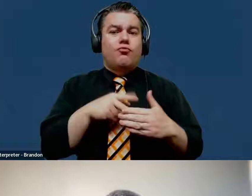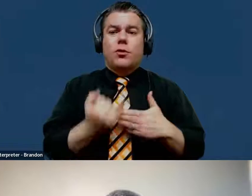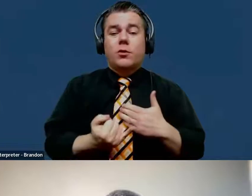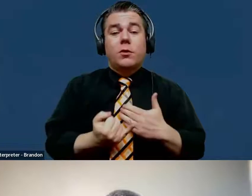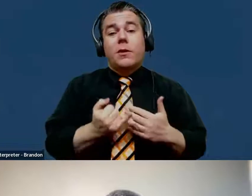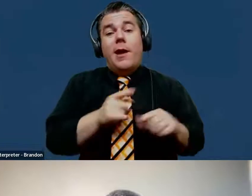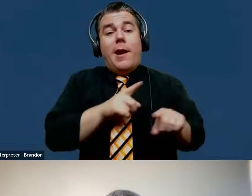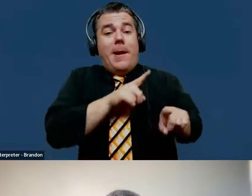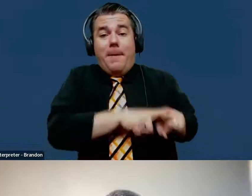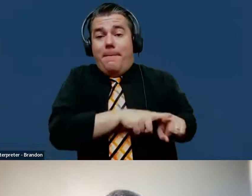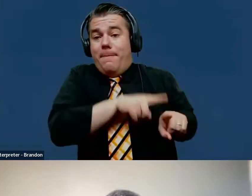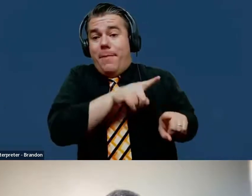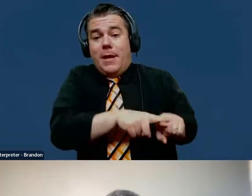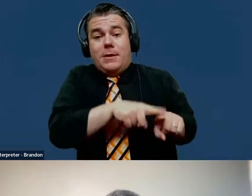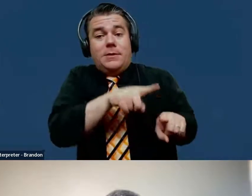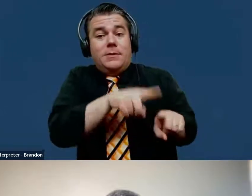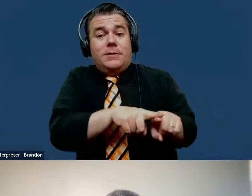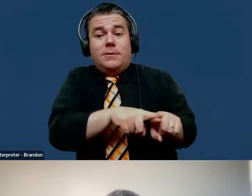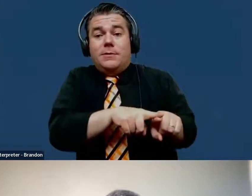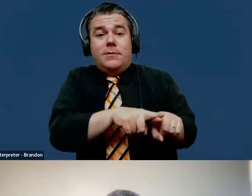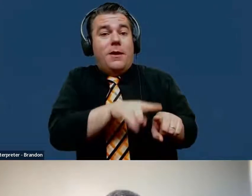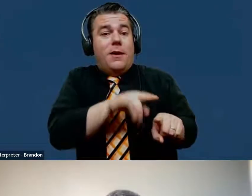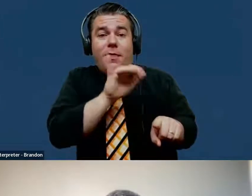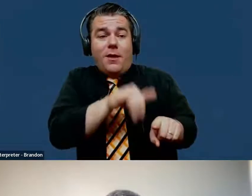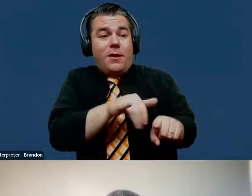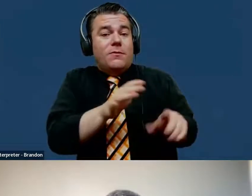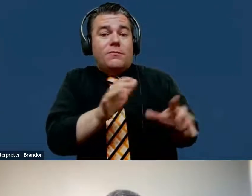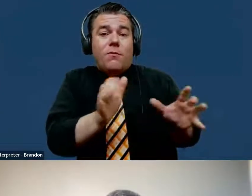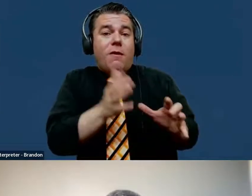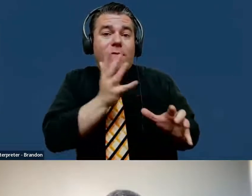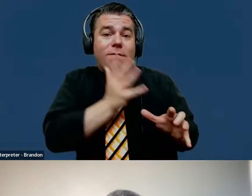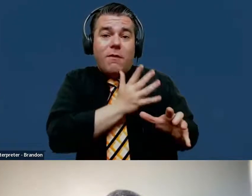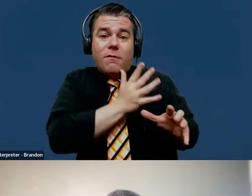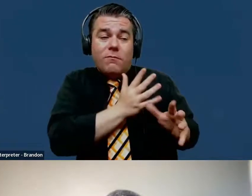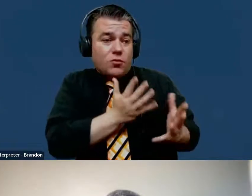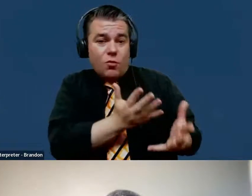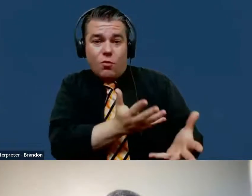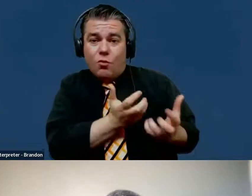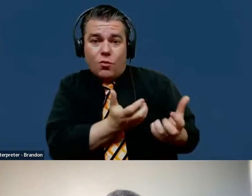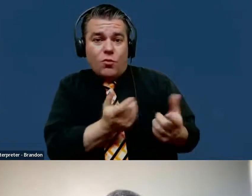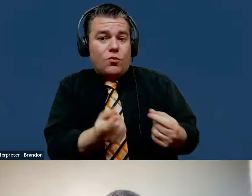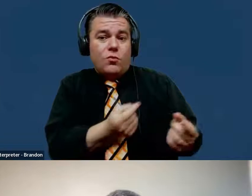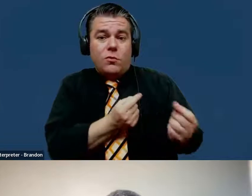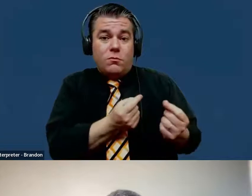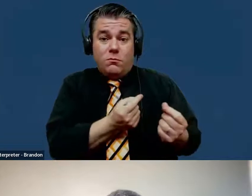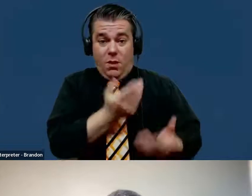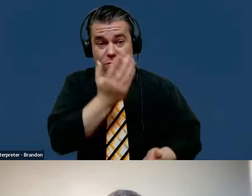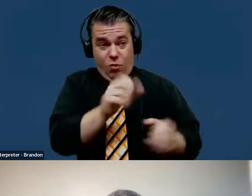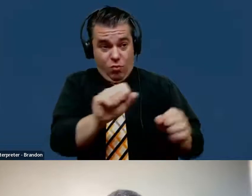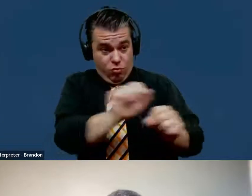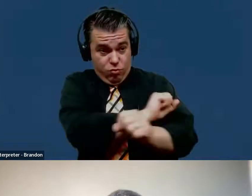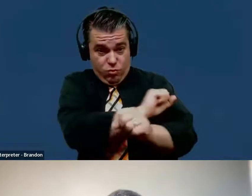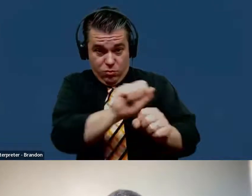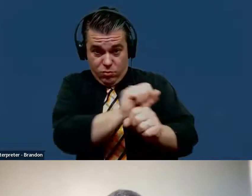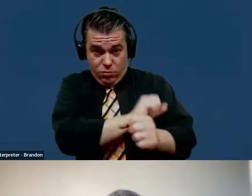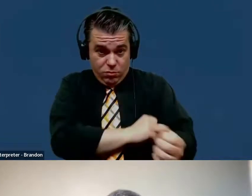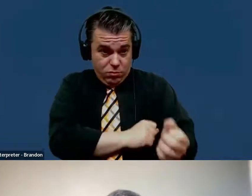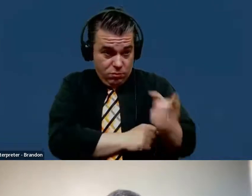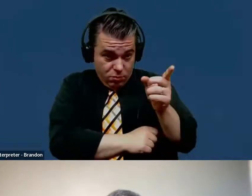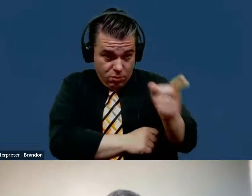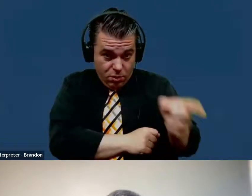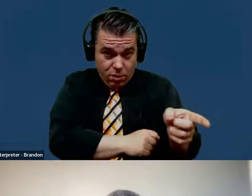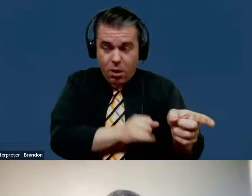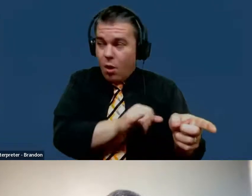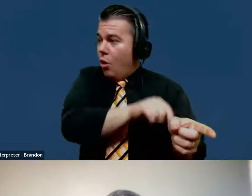on what the smallholder farmers then want to do, because what works in one situation may not work in another situation. We have to be